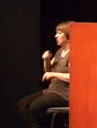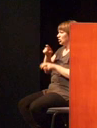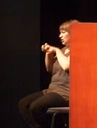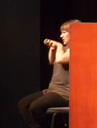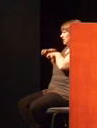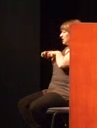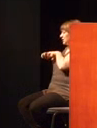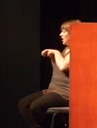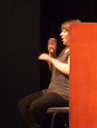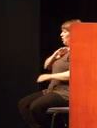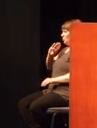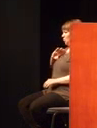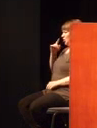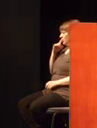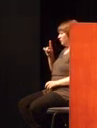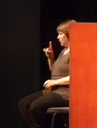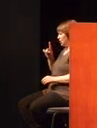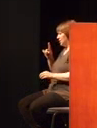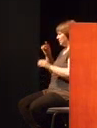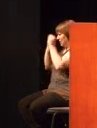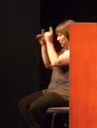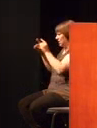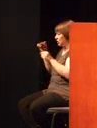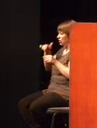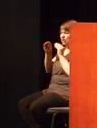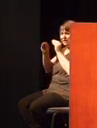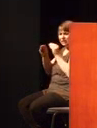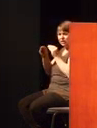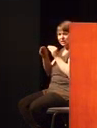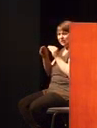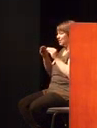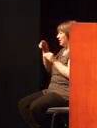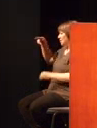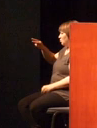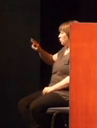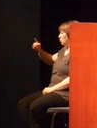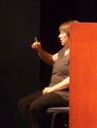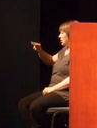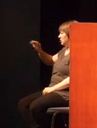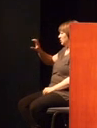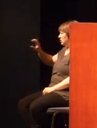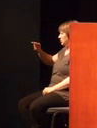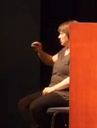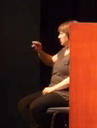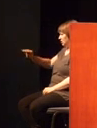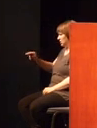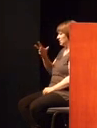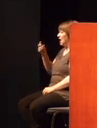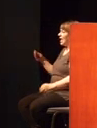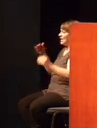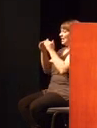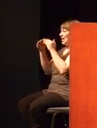and Education. Allie teaches in the Diversity and Inclusion Program at Princeton University, and as well as